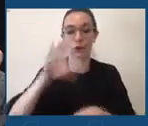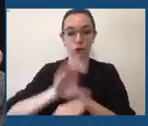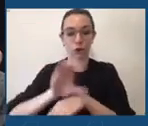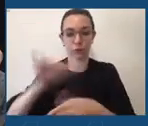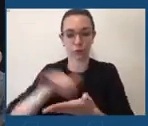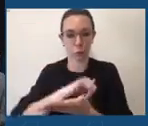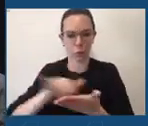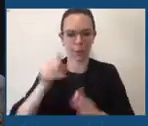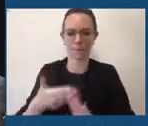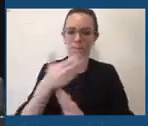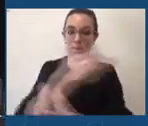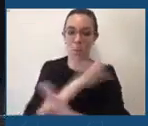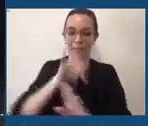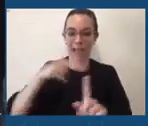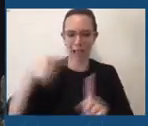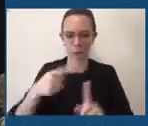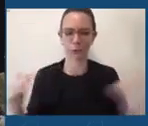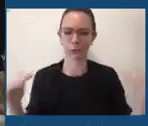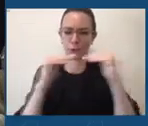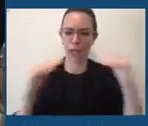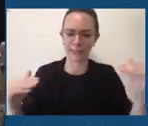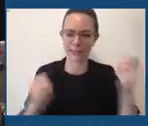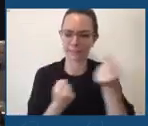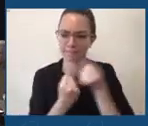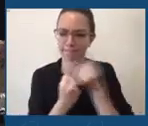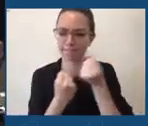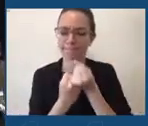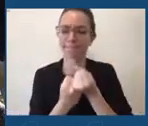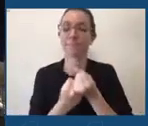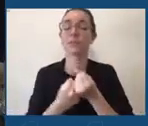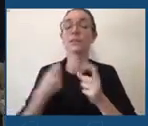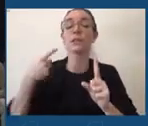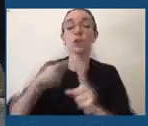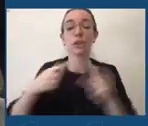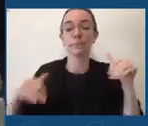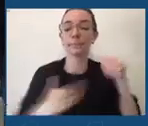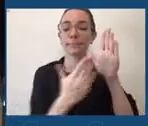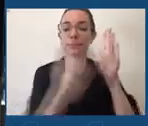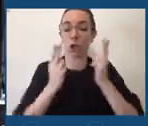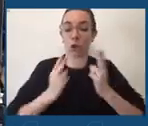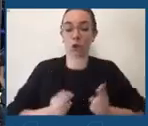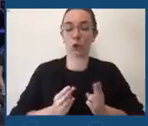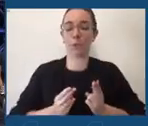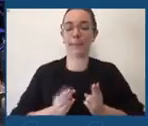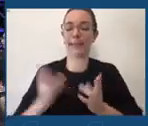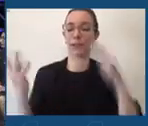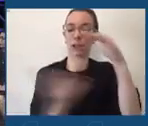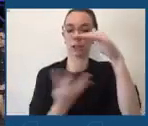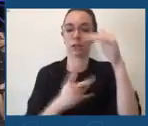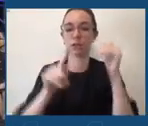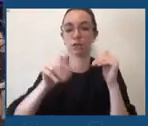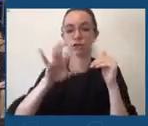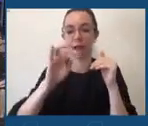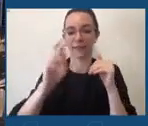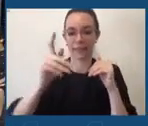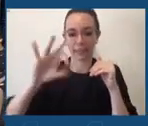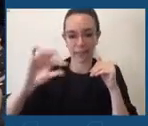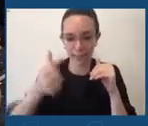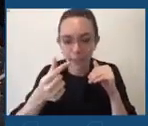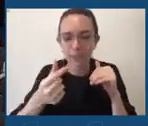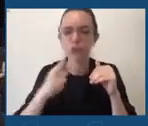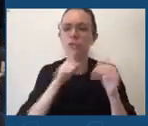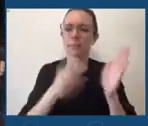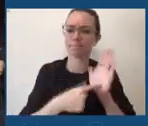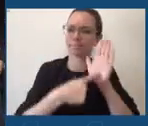was a justice champion. She dealt with human trafficking and raised the issue to new heights and to new visibility.